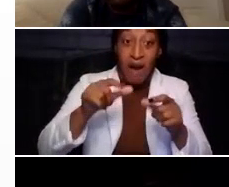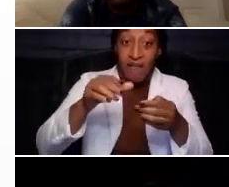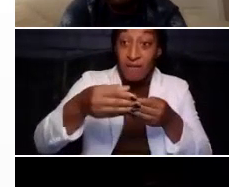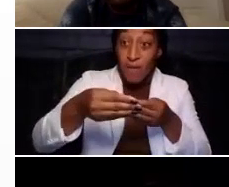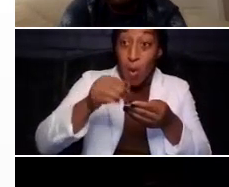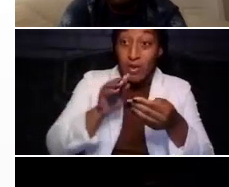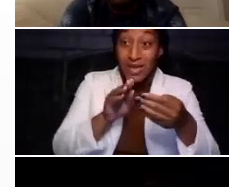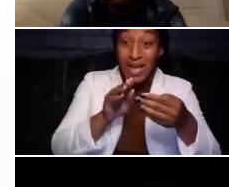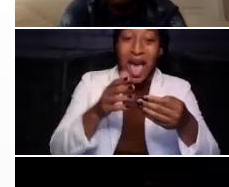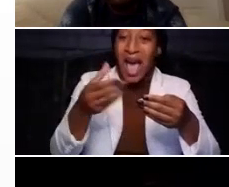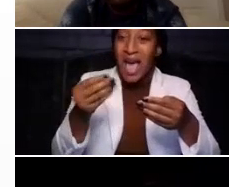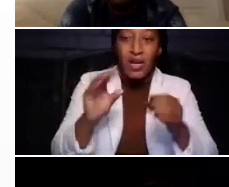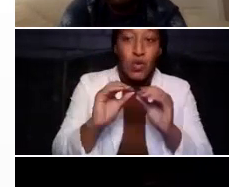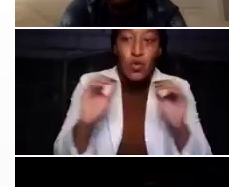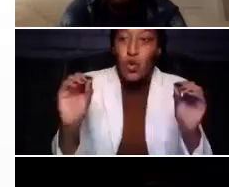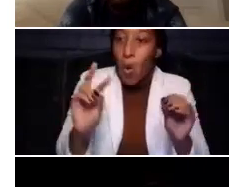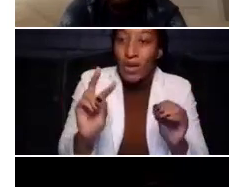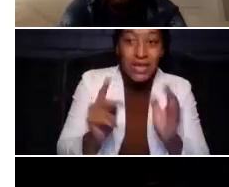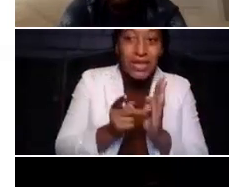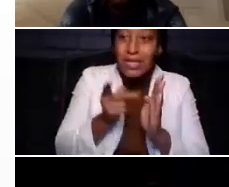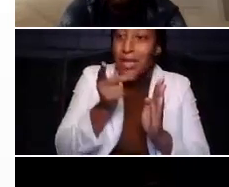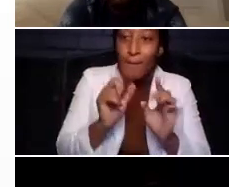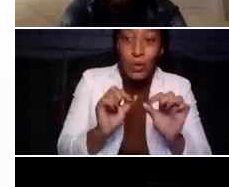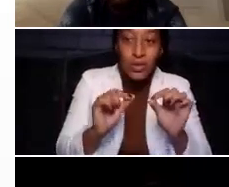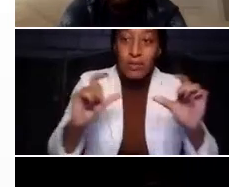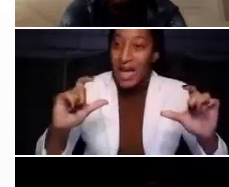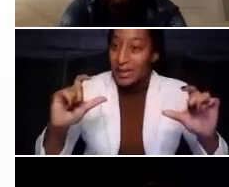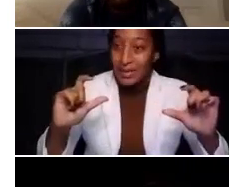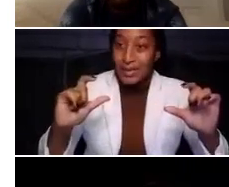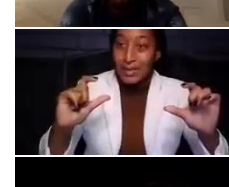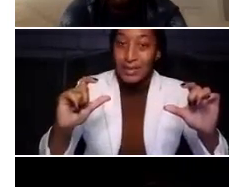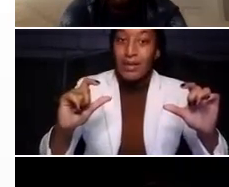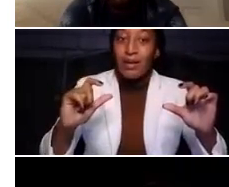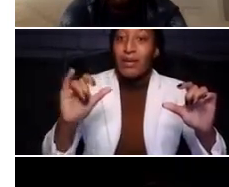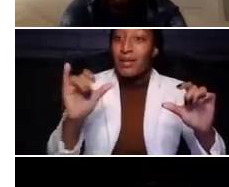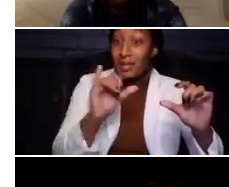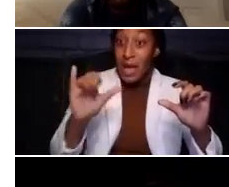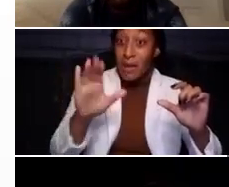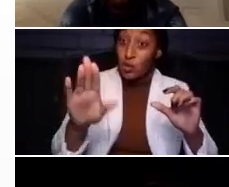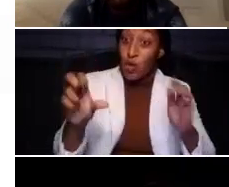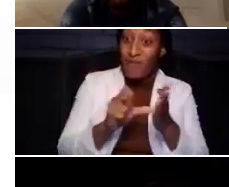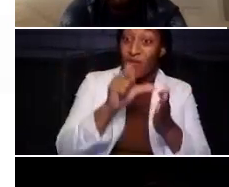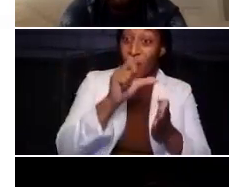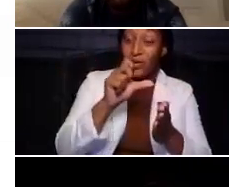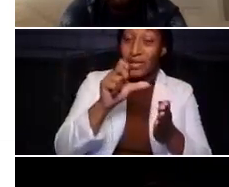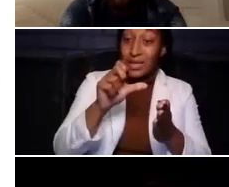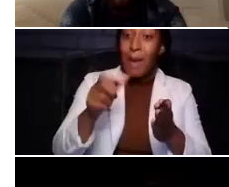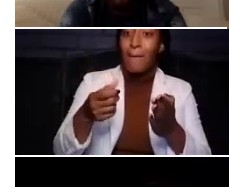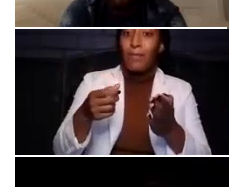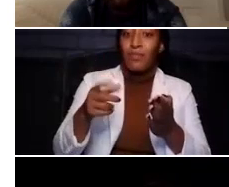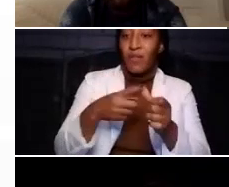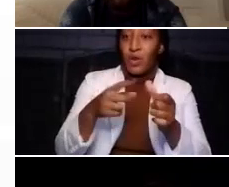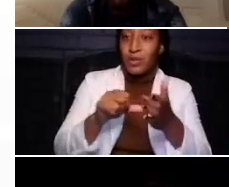entry. Just like on your first page, let's go back to the first